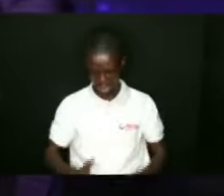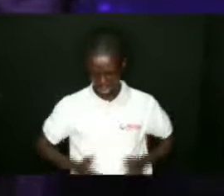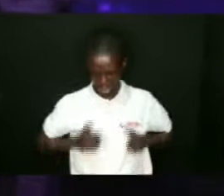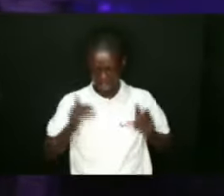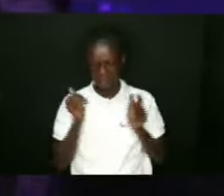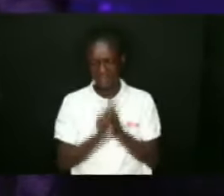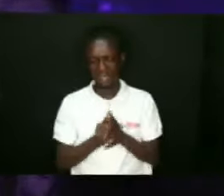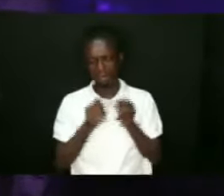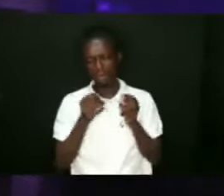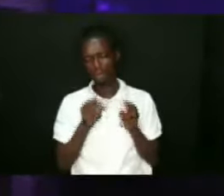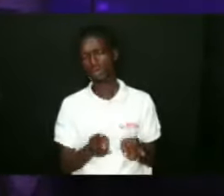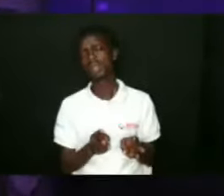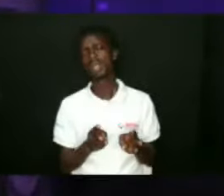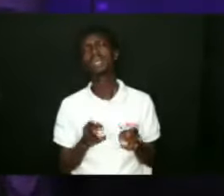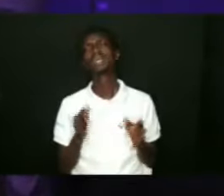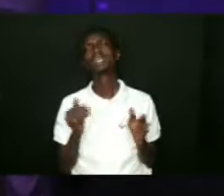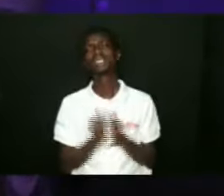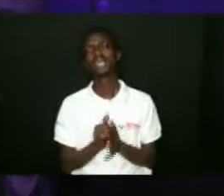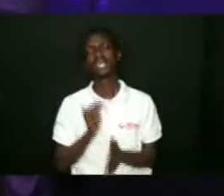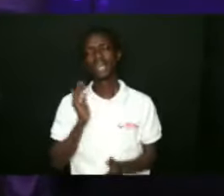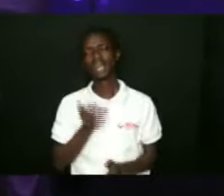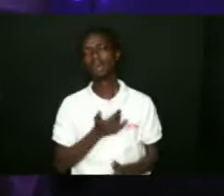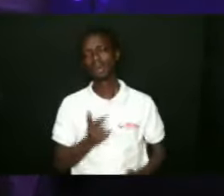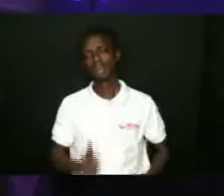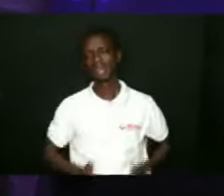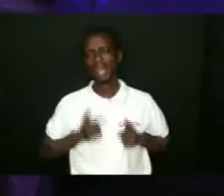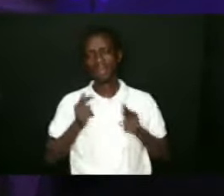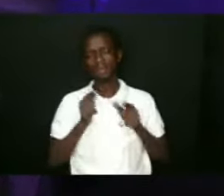me. Let my life be